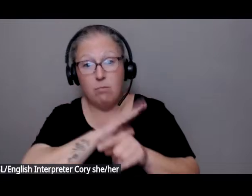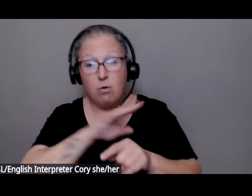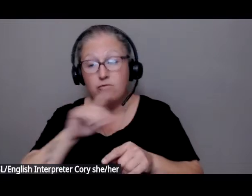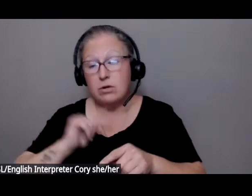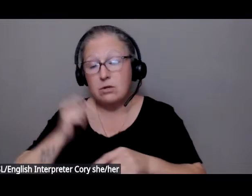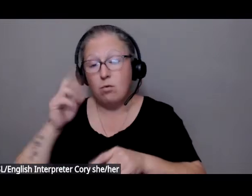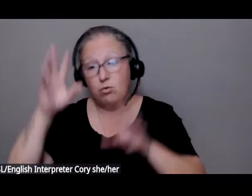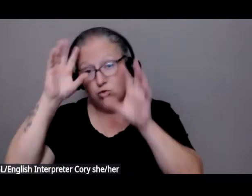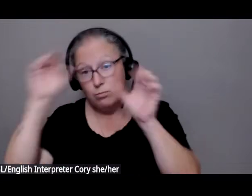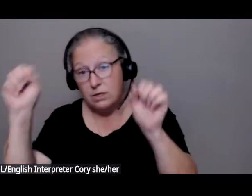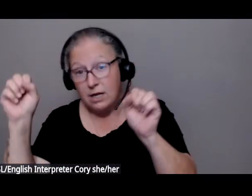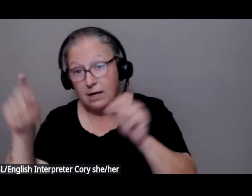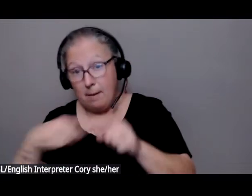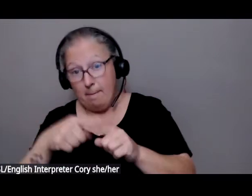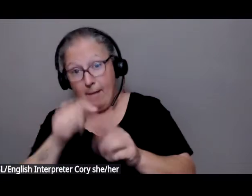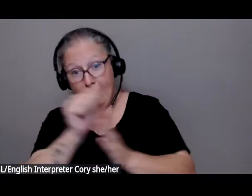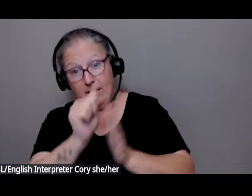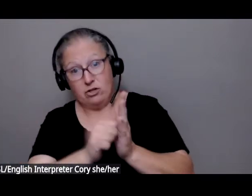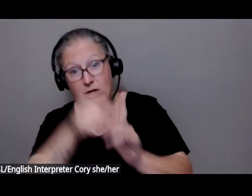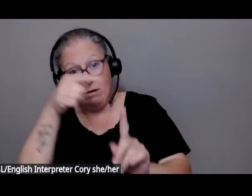to the agenda?